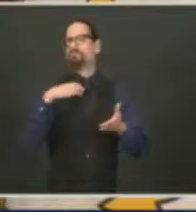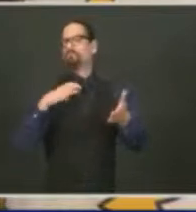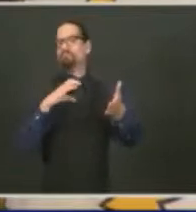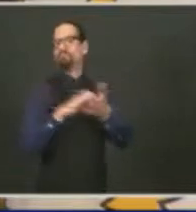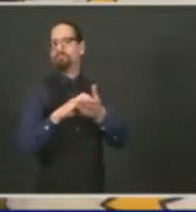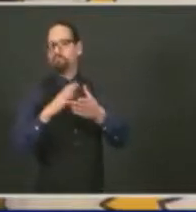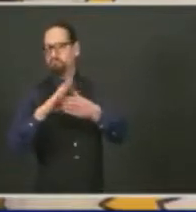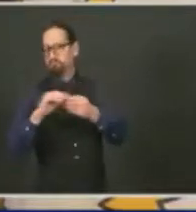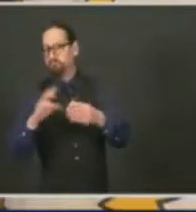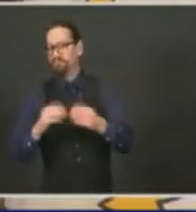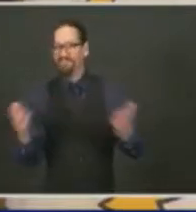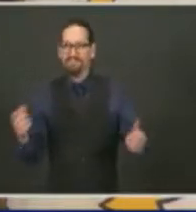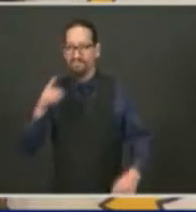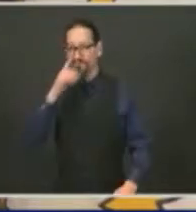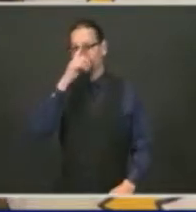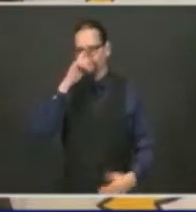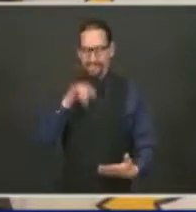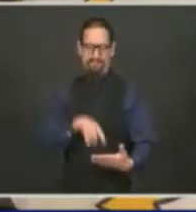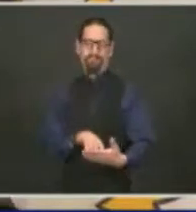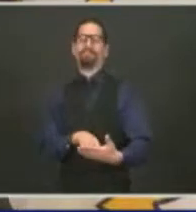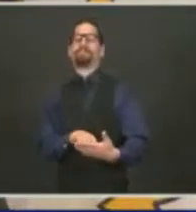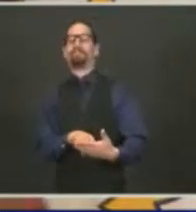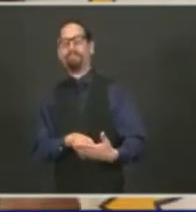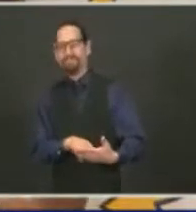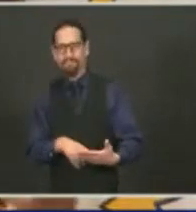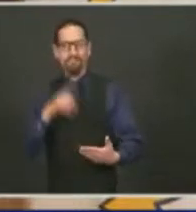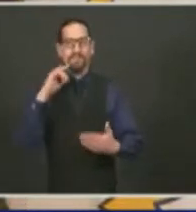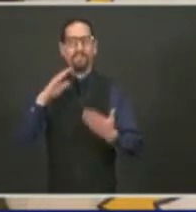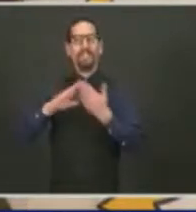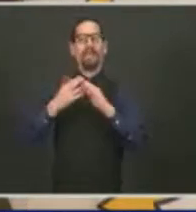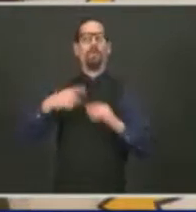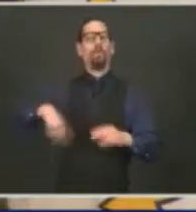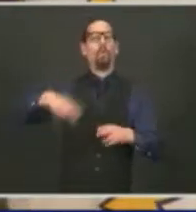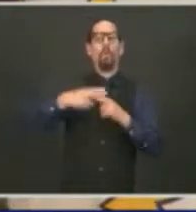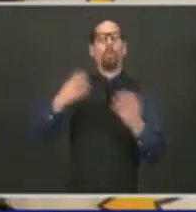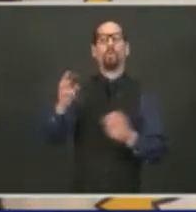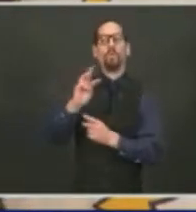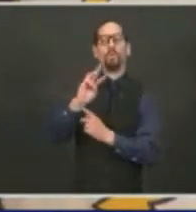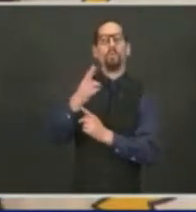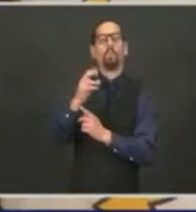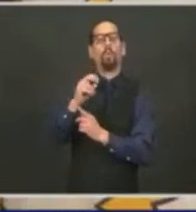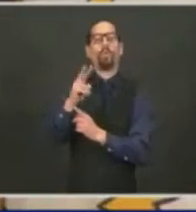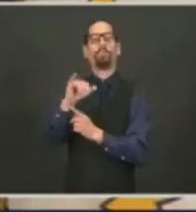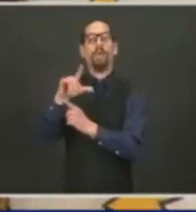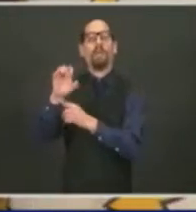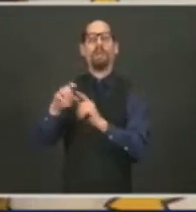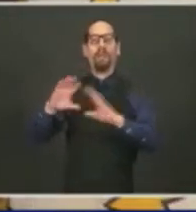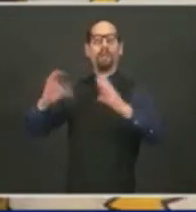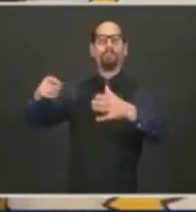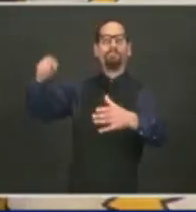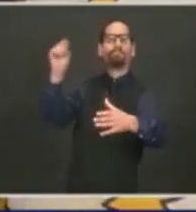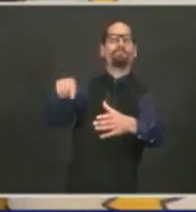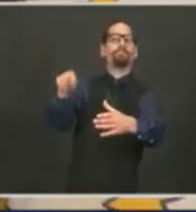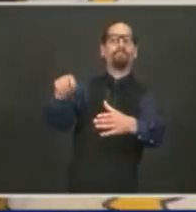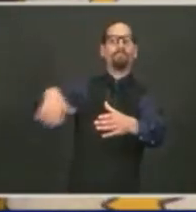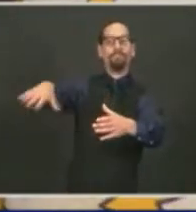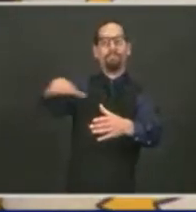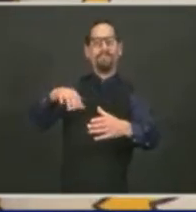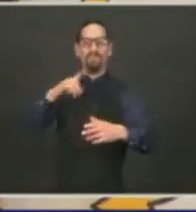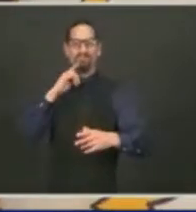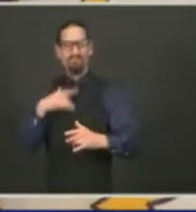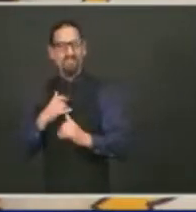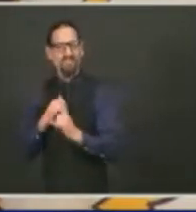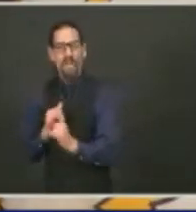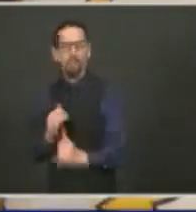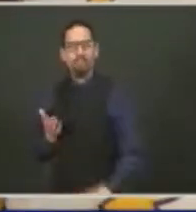I identify with the folks of Whoville. You might have picked up on this a long time ago. I'm I'm somebody who identifies with the folks from Whoville, right? So